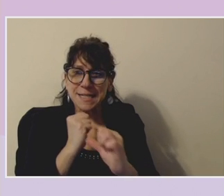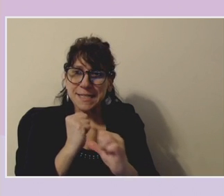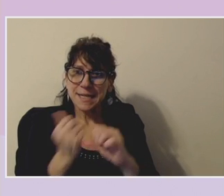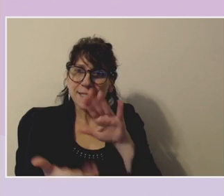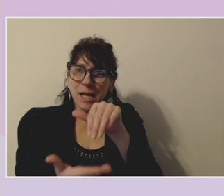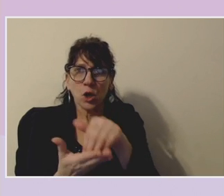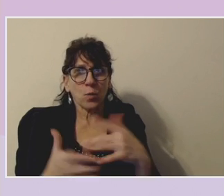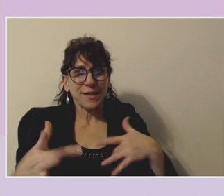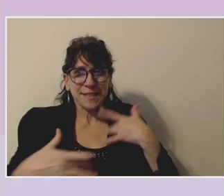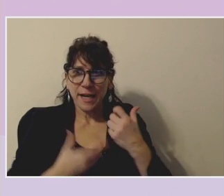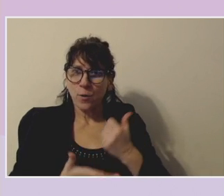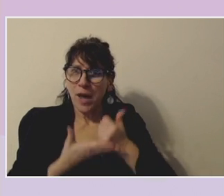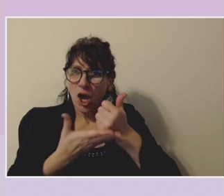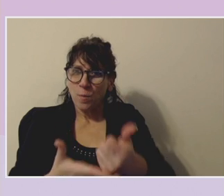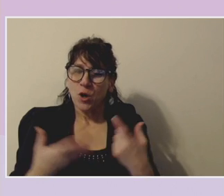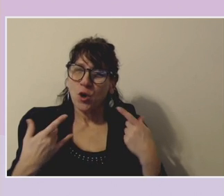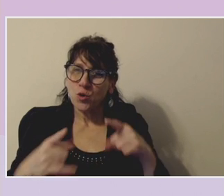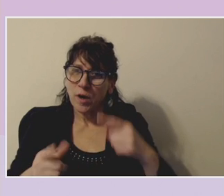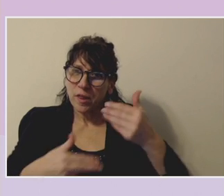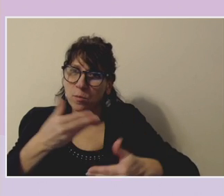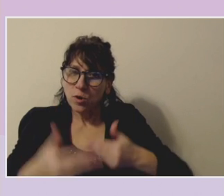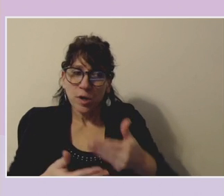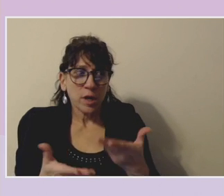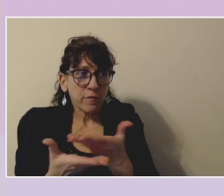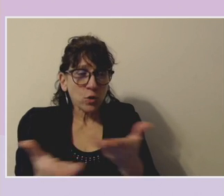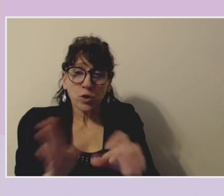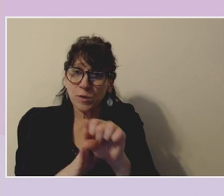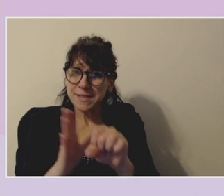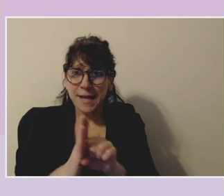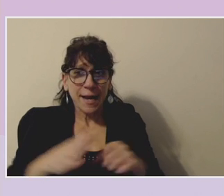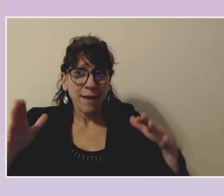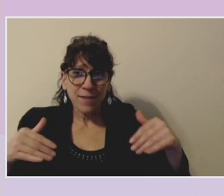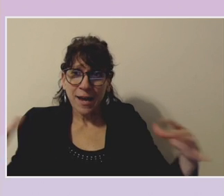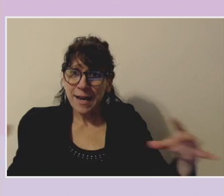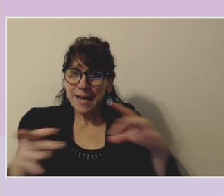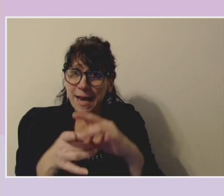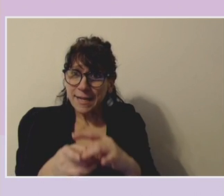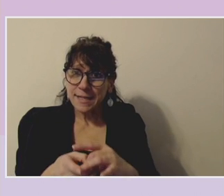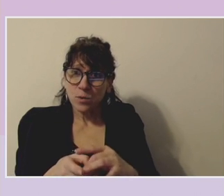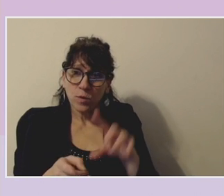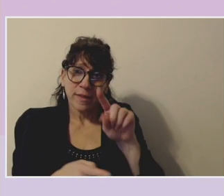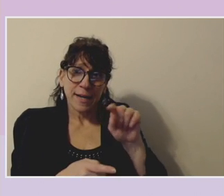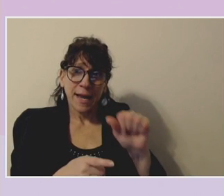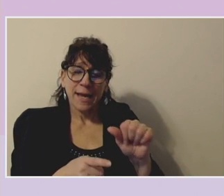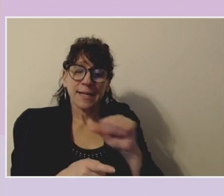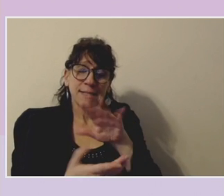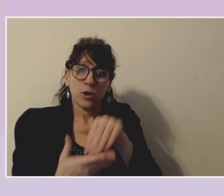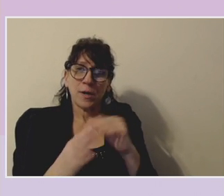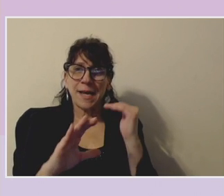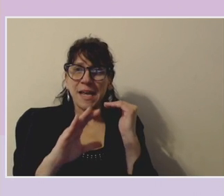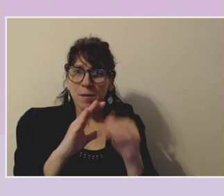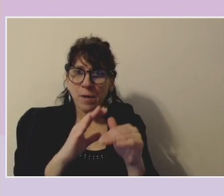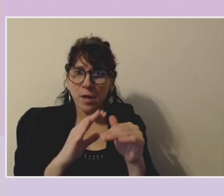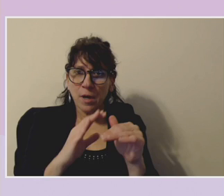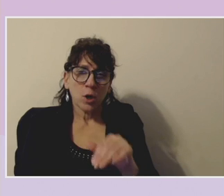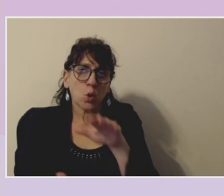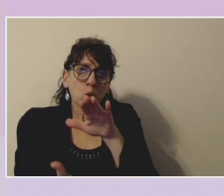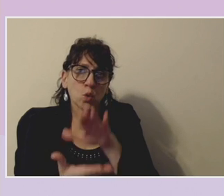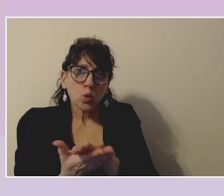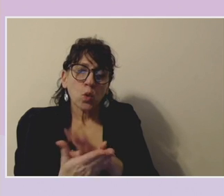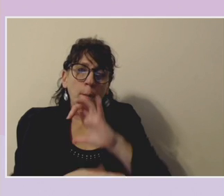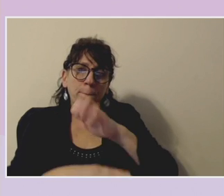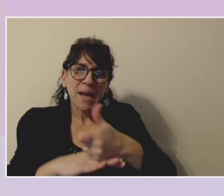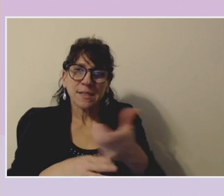process. If you and your state leaders haven't connected with the TA Center yet, please email them at